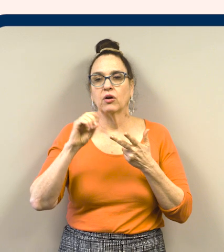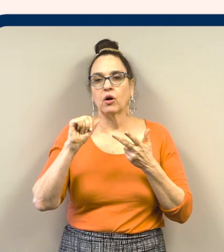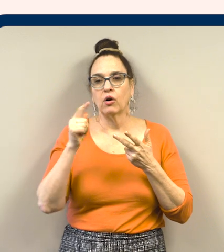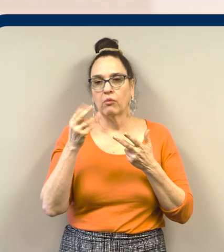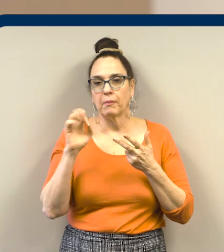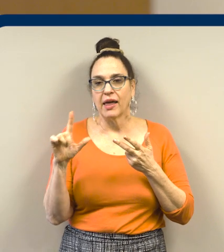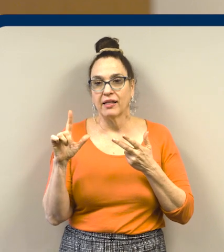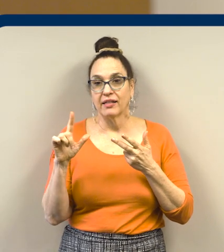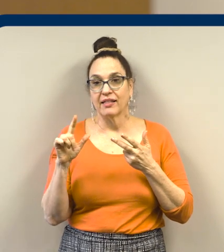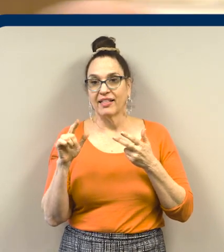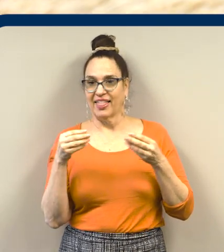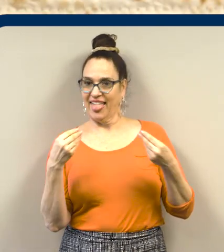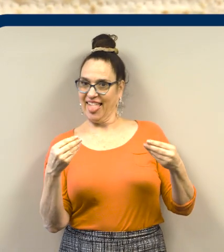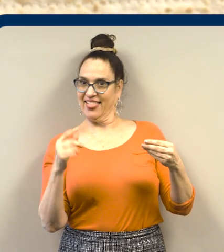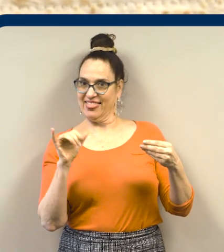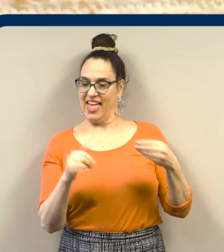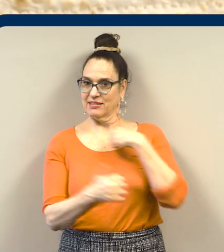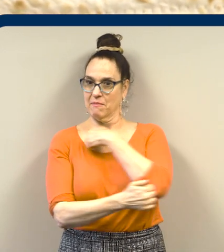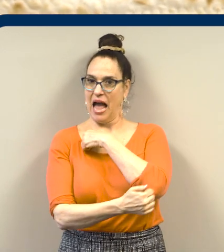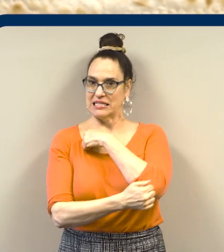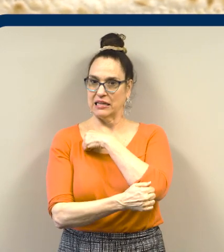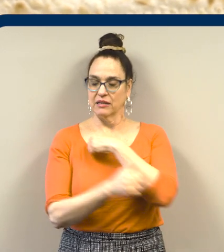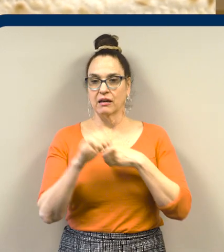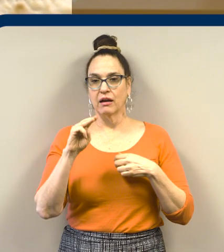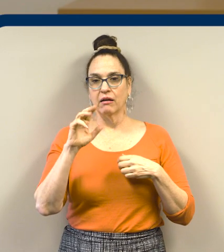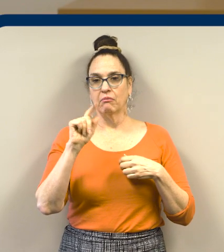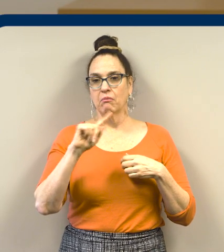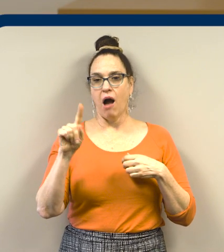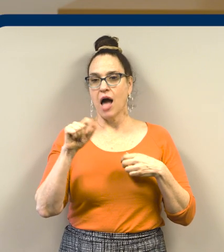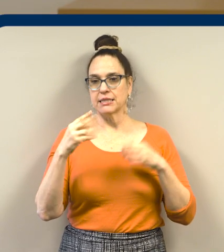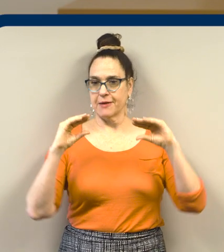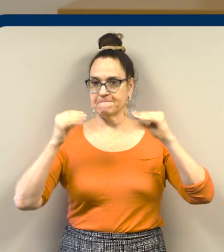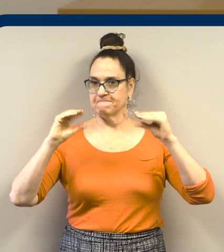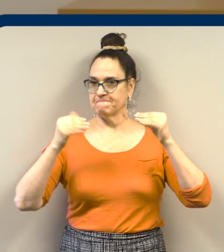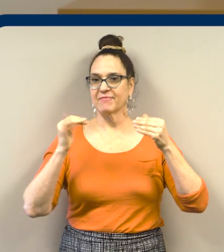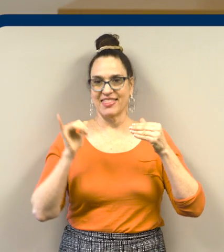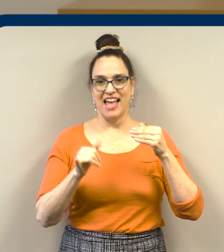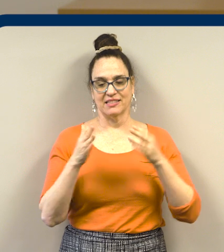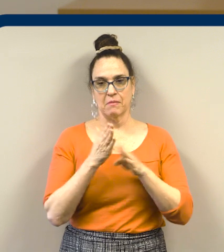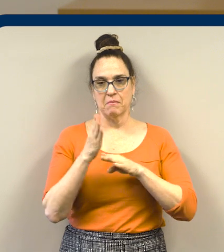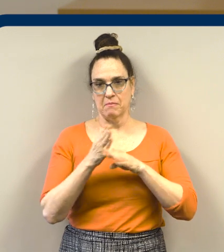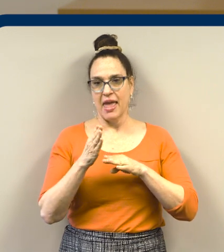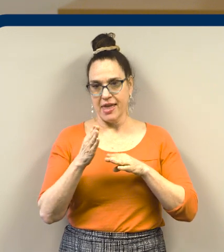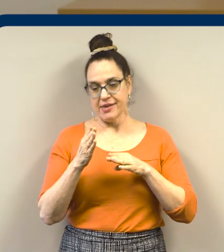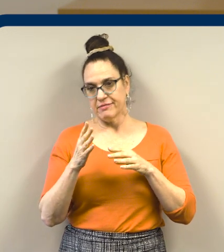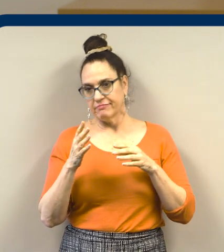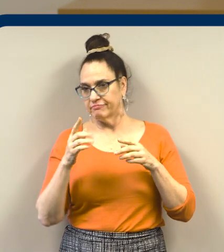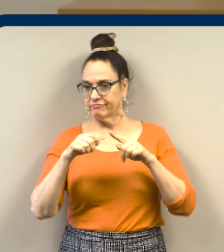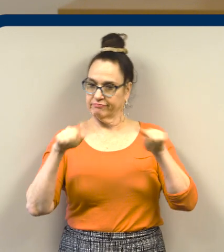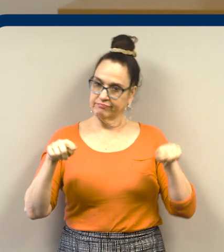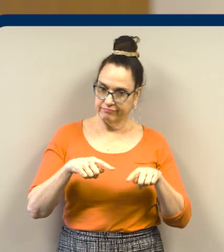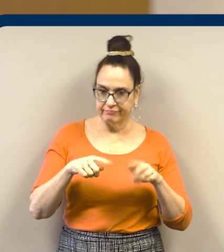or oatmeal. This is matzah. The matzah is the main dish of